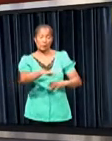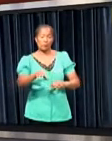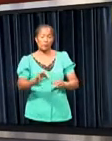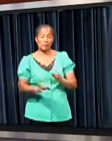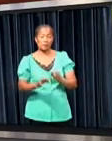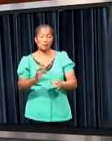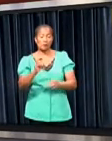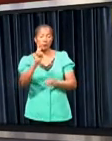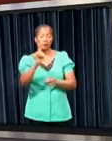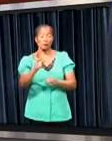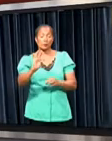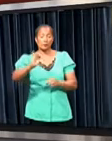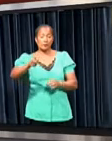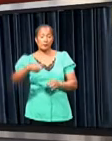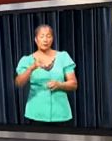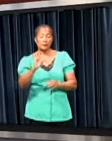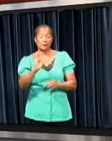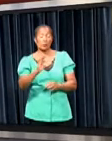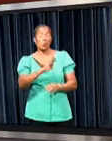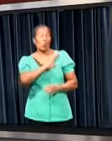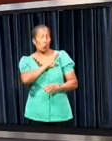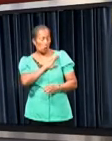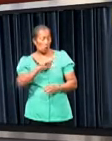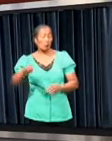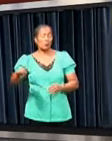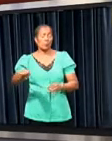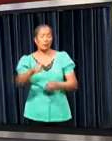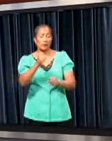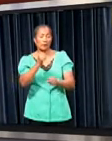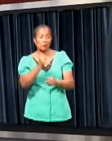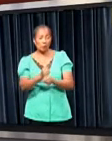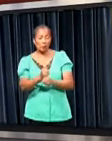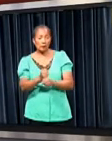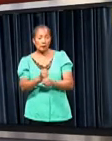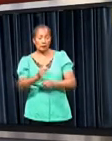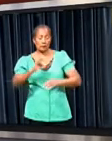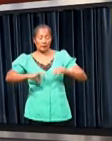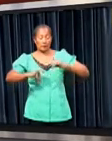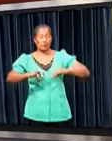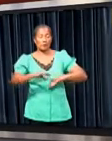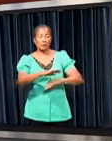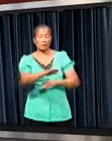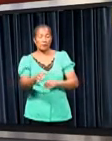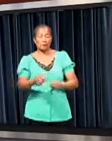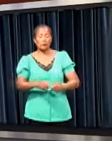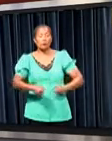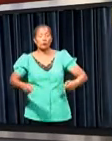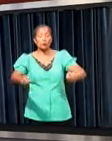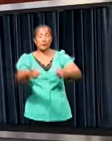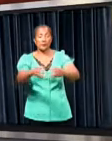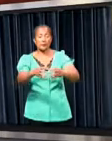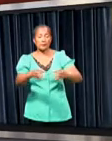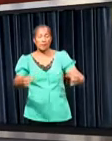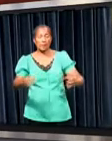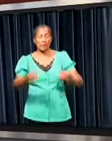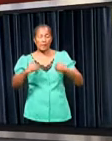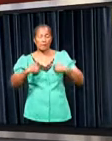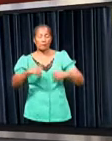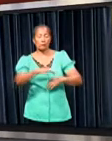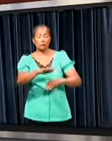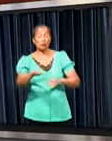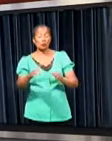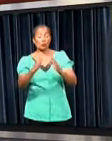ministry, Humphrey Chilipsi. Furthermore, representatives of the ministries of Social Affairs